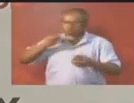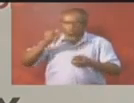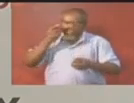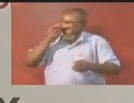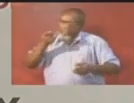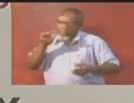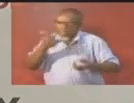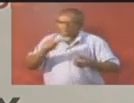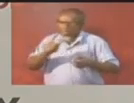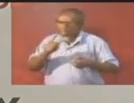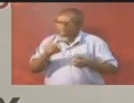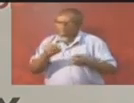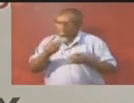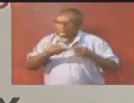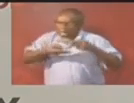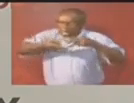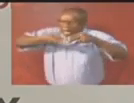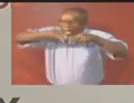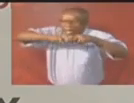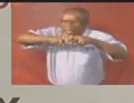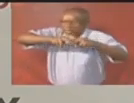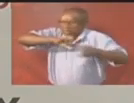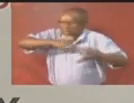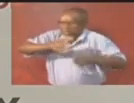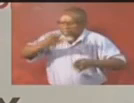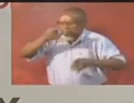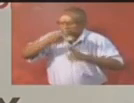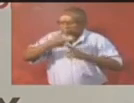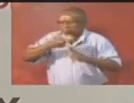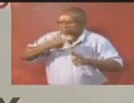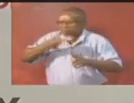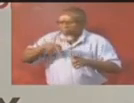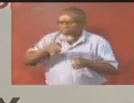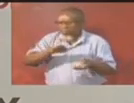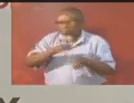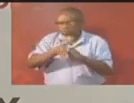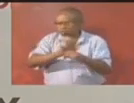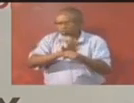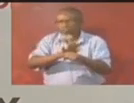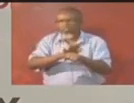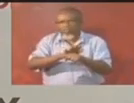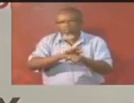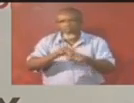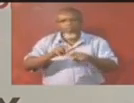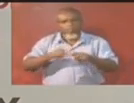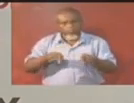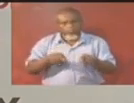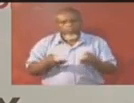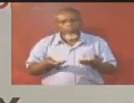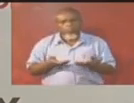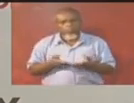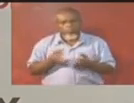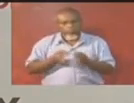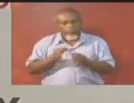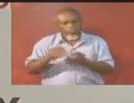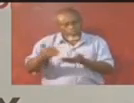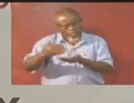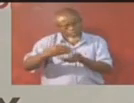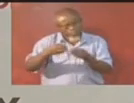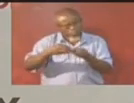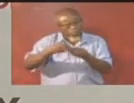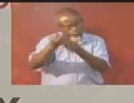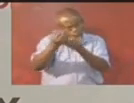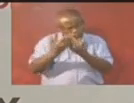any excesses in the overall rates of mortality for the population. As we get the remainder of the data for this year, we'll be